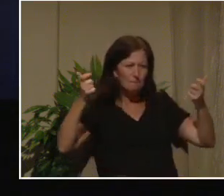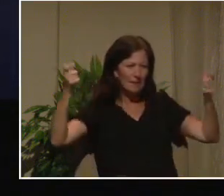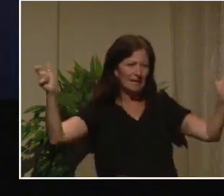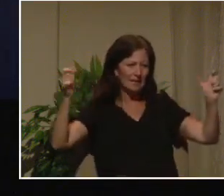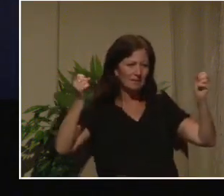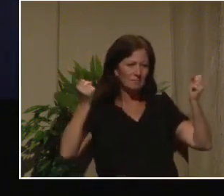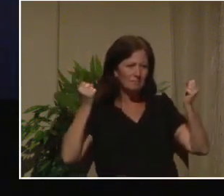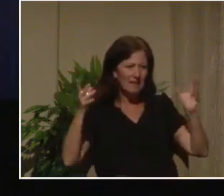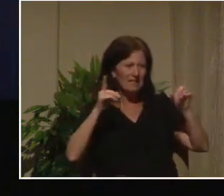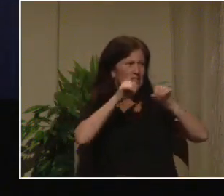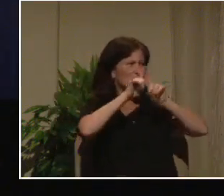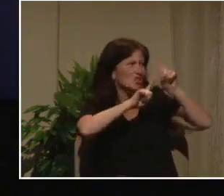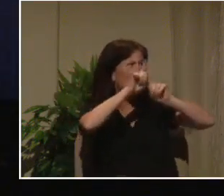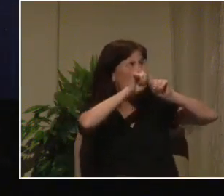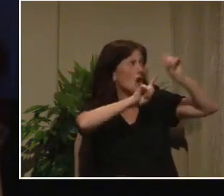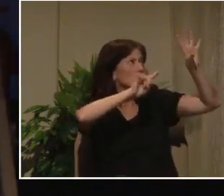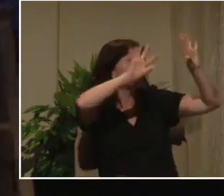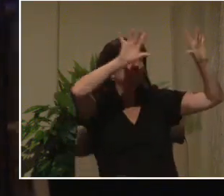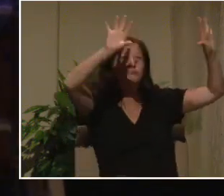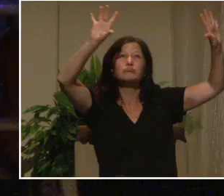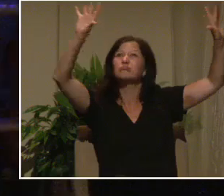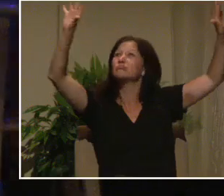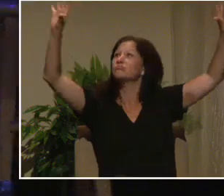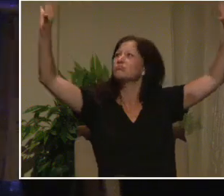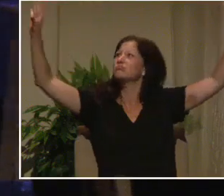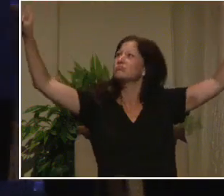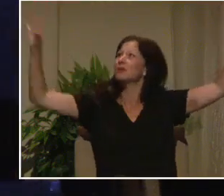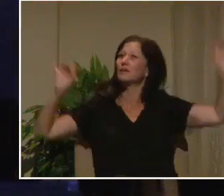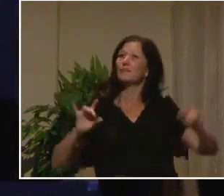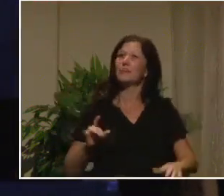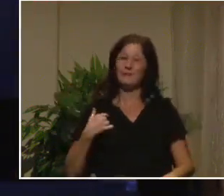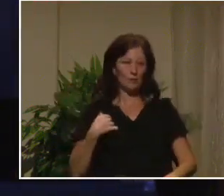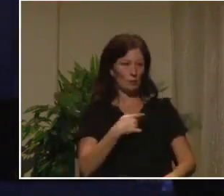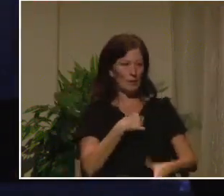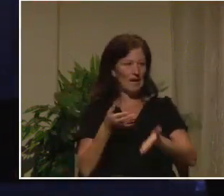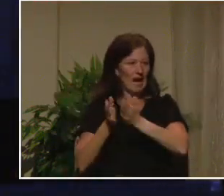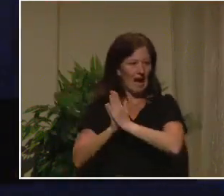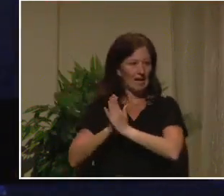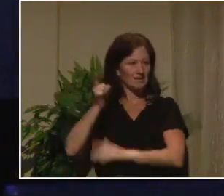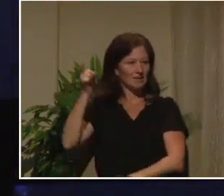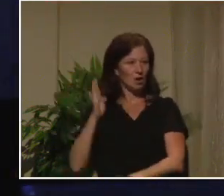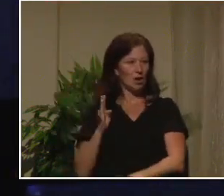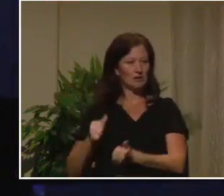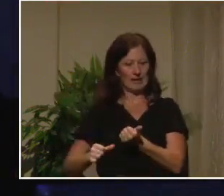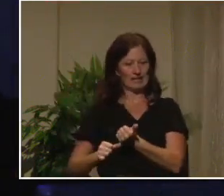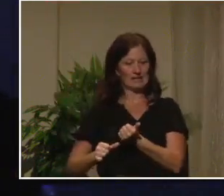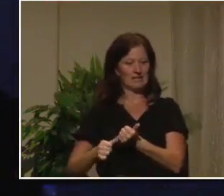and galaxies there are, and we want to call the Almighty to be our assistant.